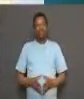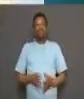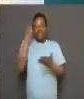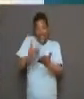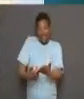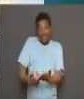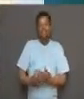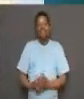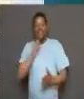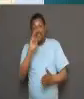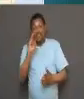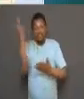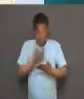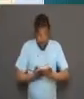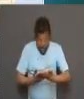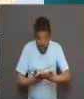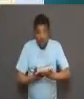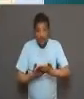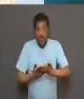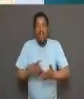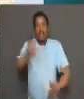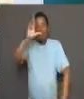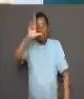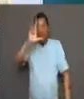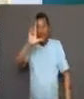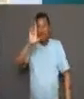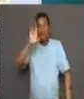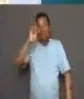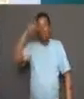This is a map's legend.